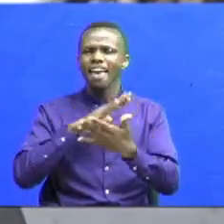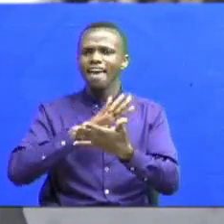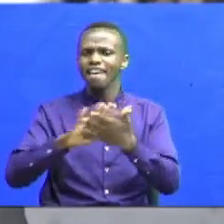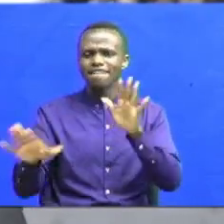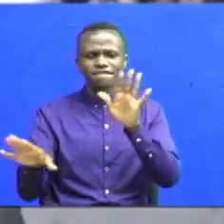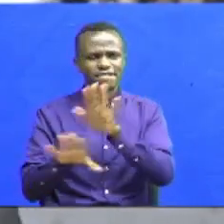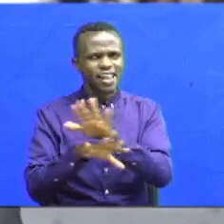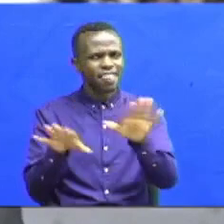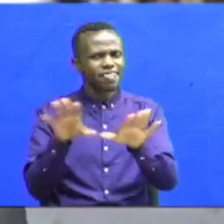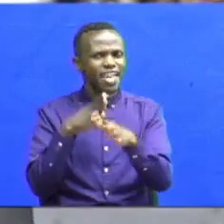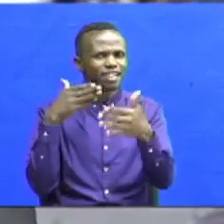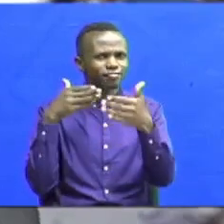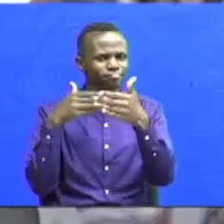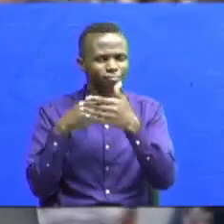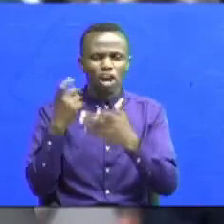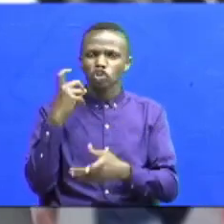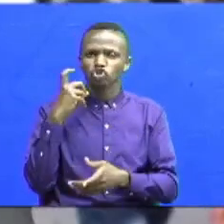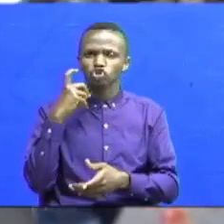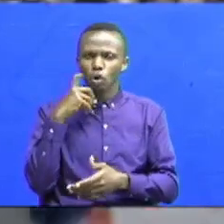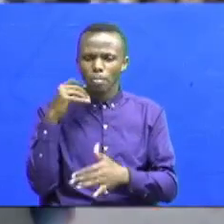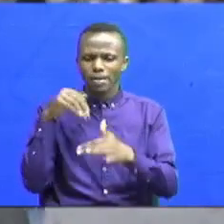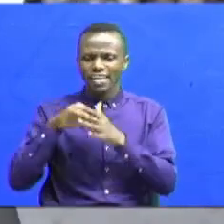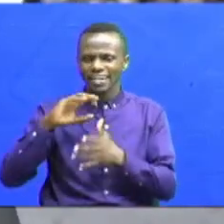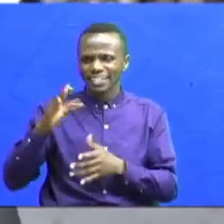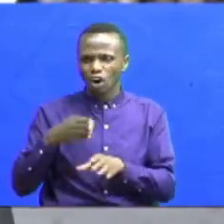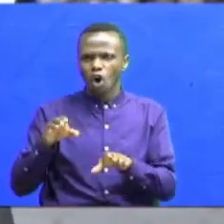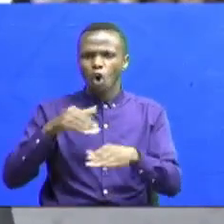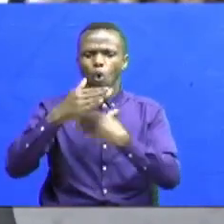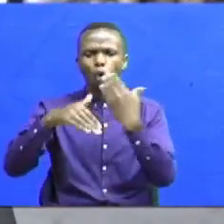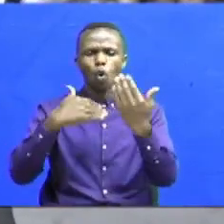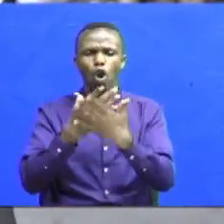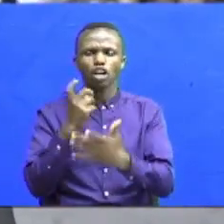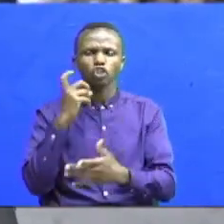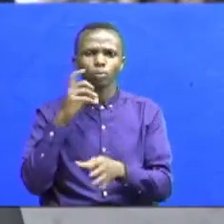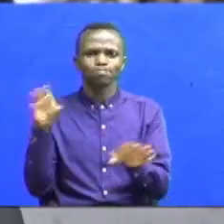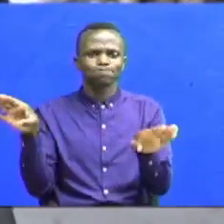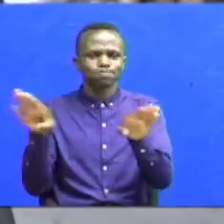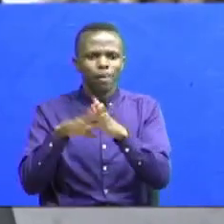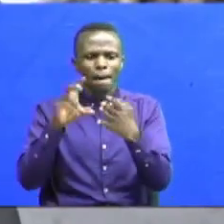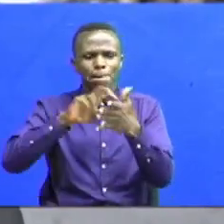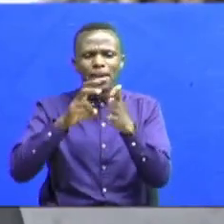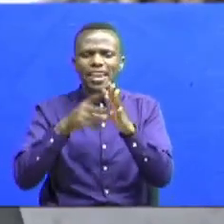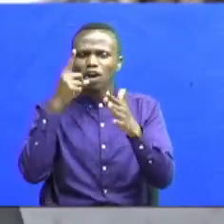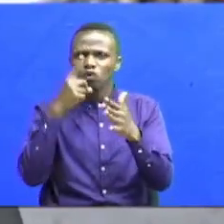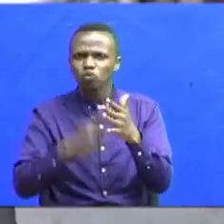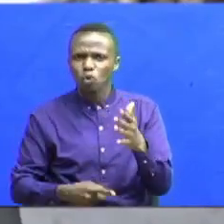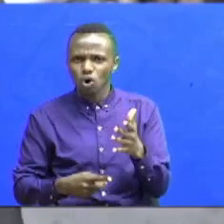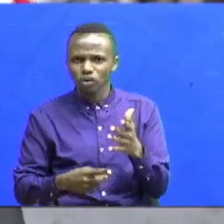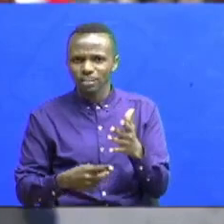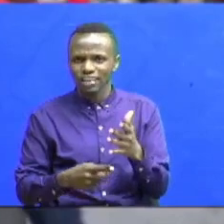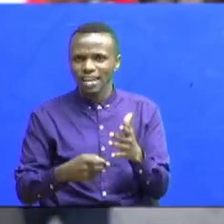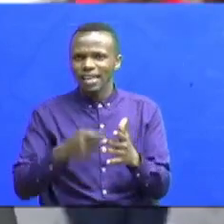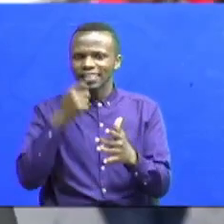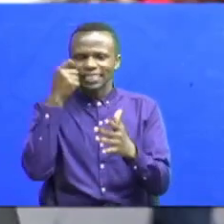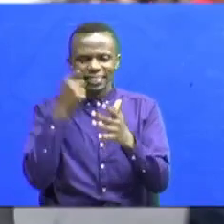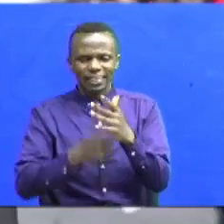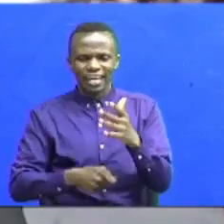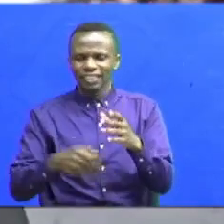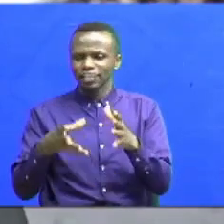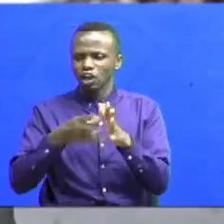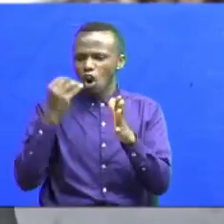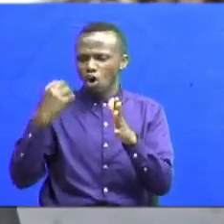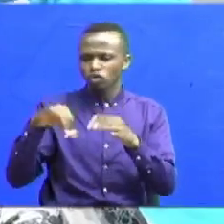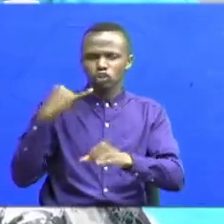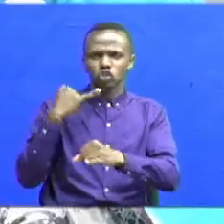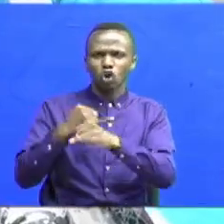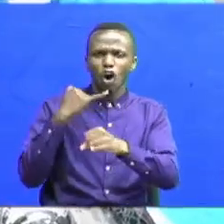ukiangalia duka zote zimefungwa. What does that mean? That means a lot of revenue is lost, a lot of work is